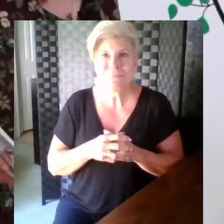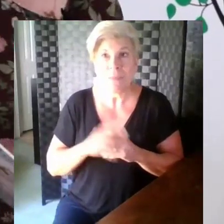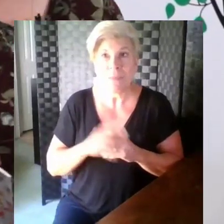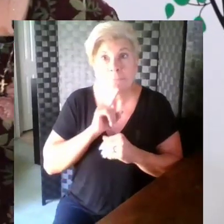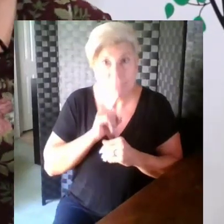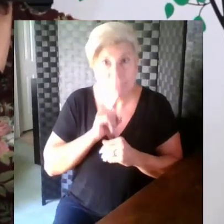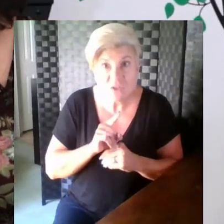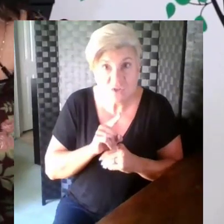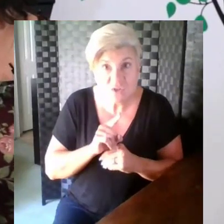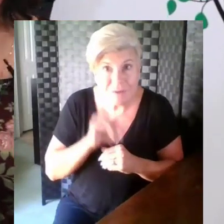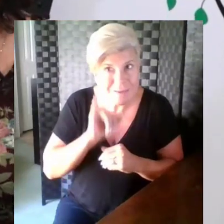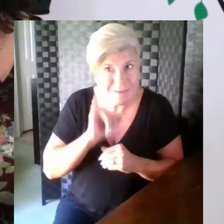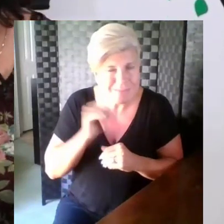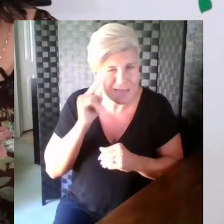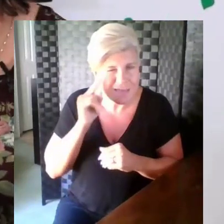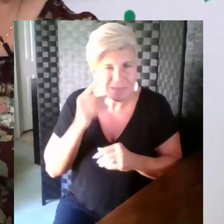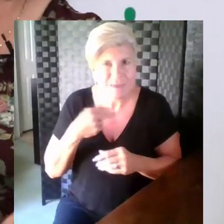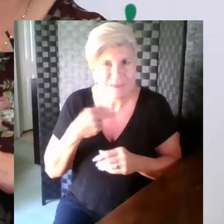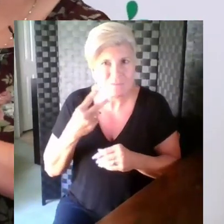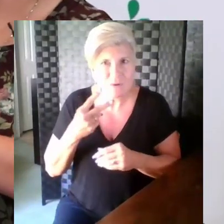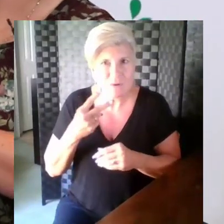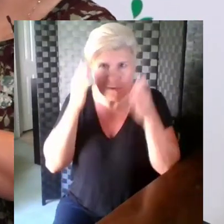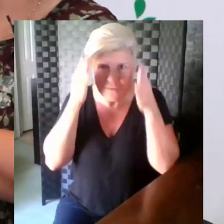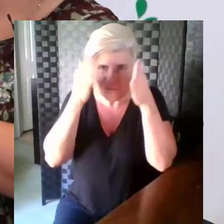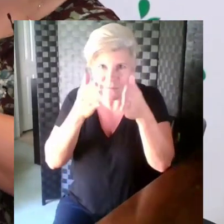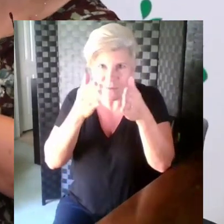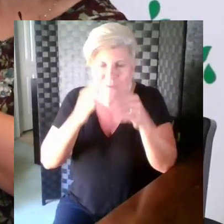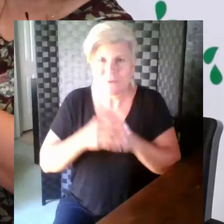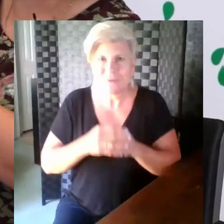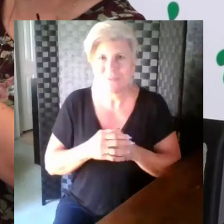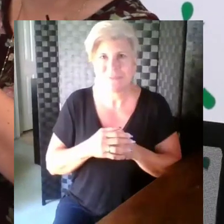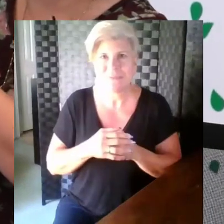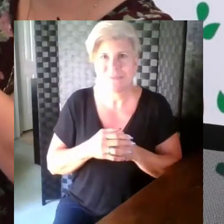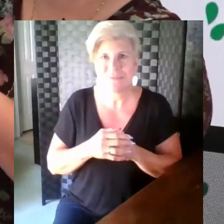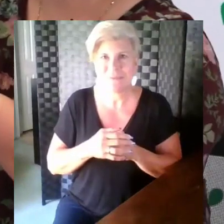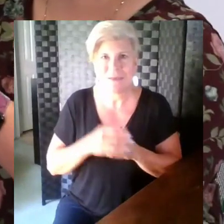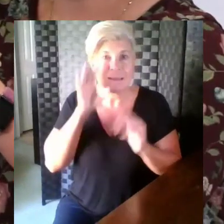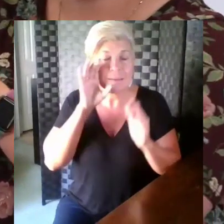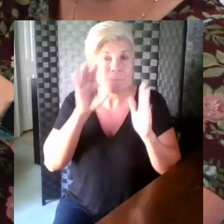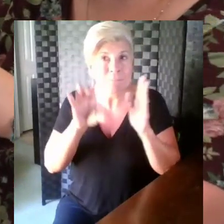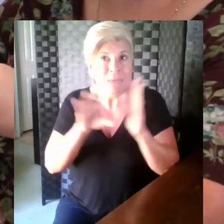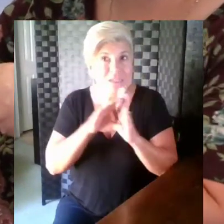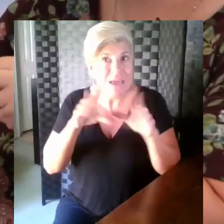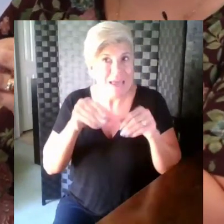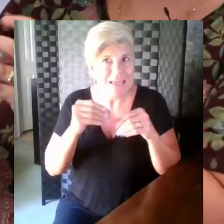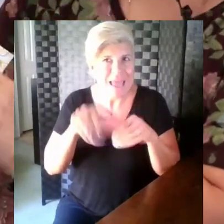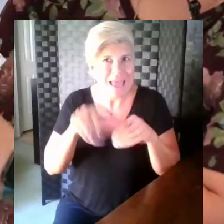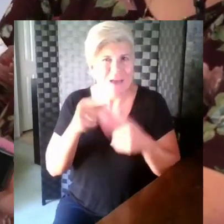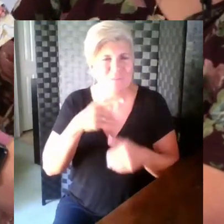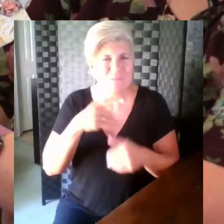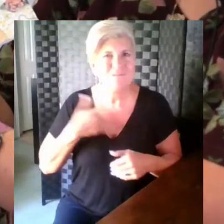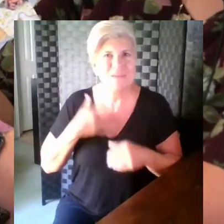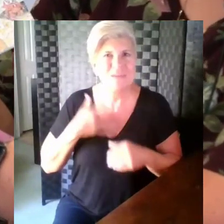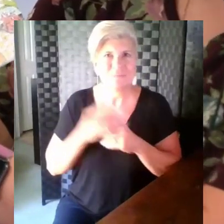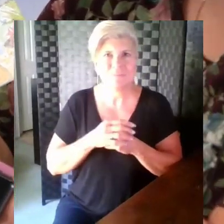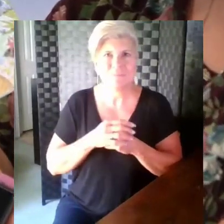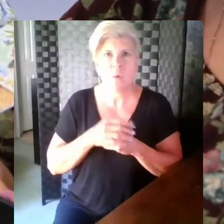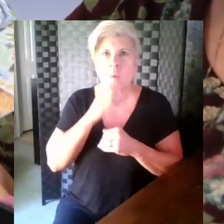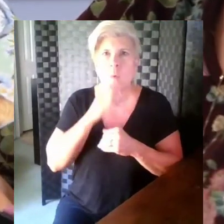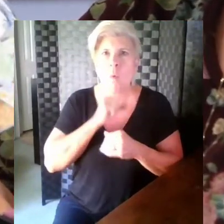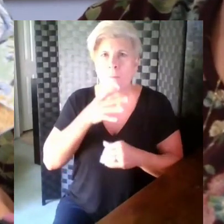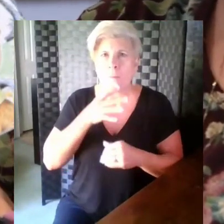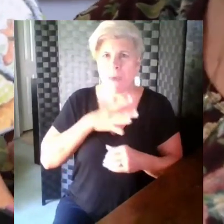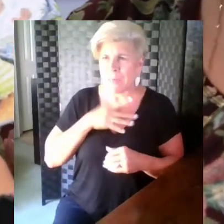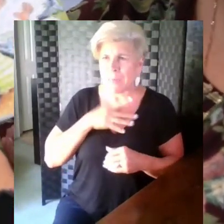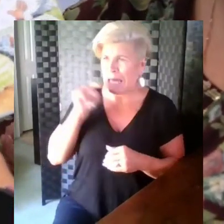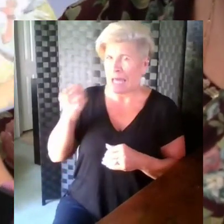Make sure that thinking voice is focused on the pictures and how they make you feel. There was